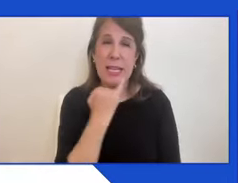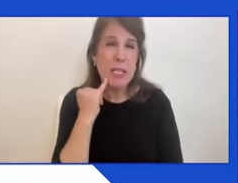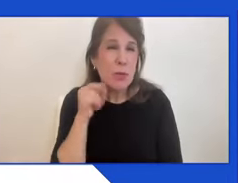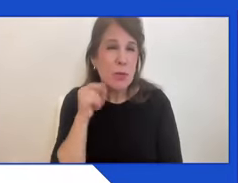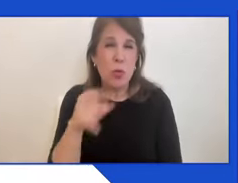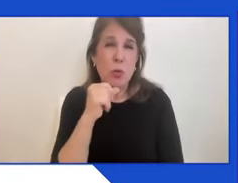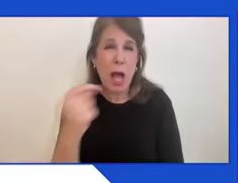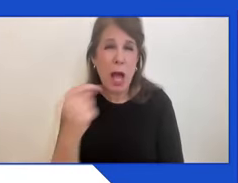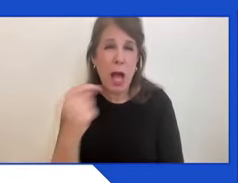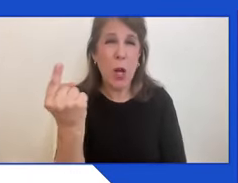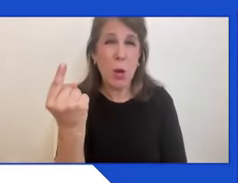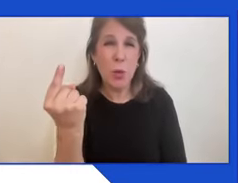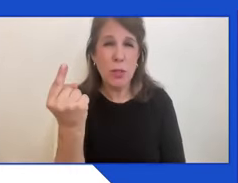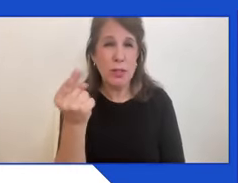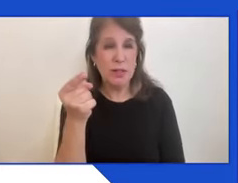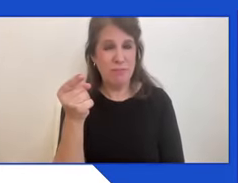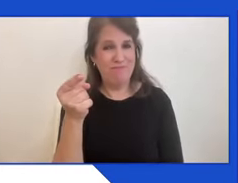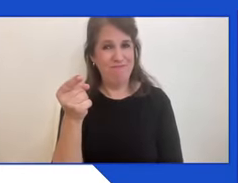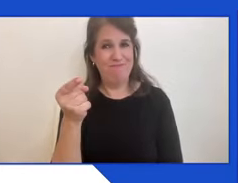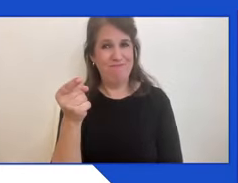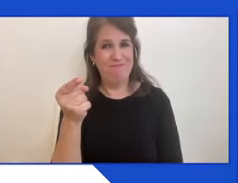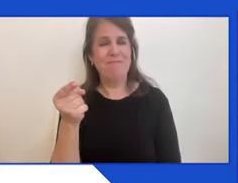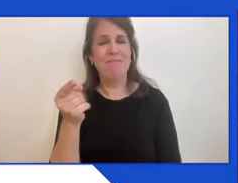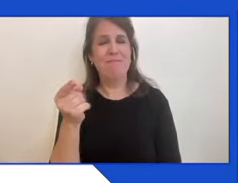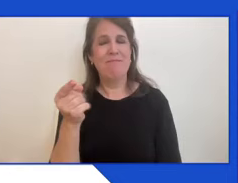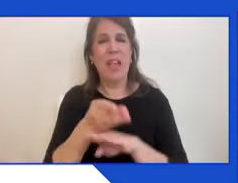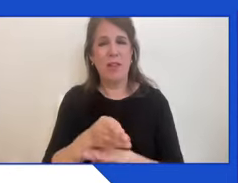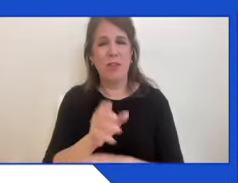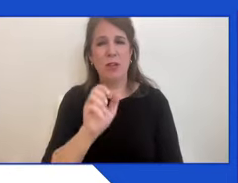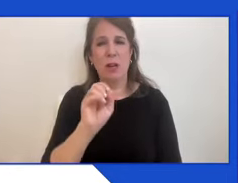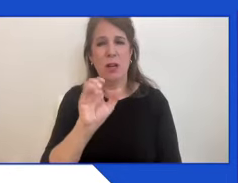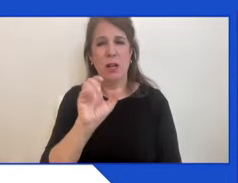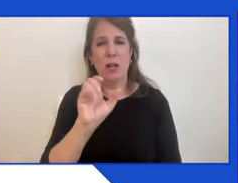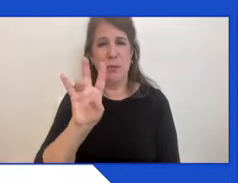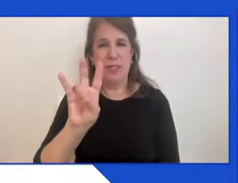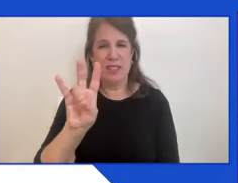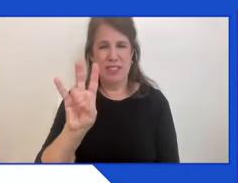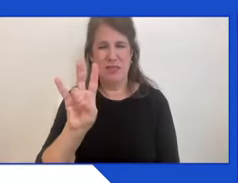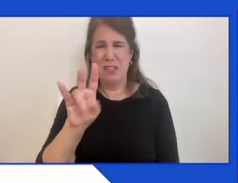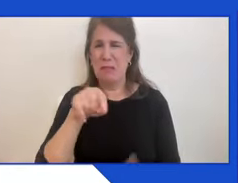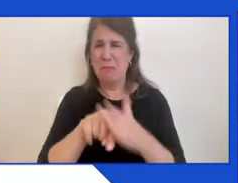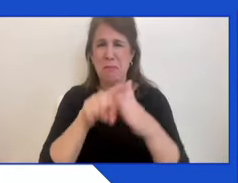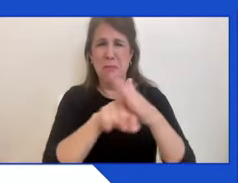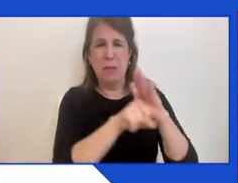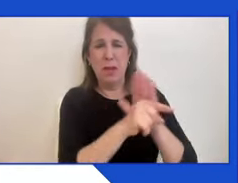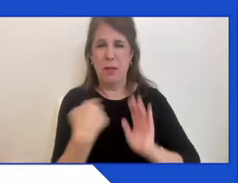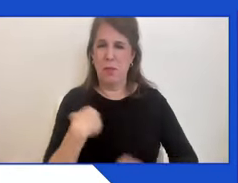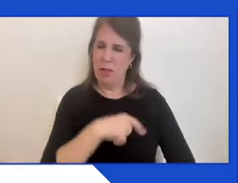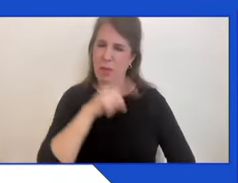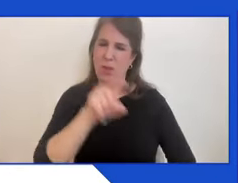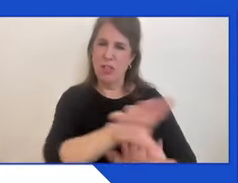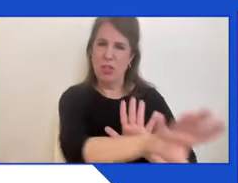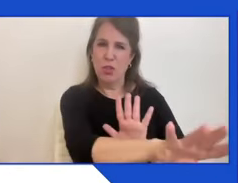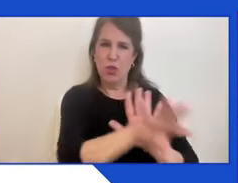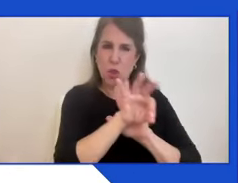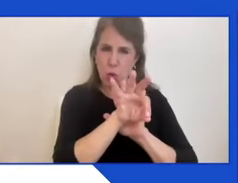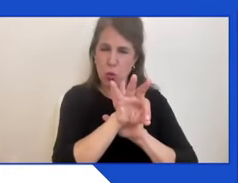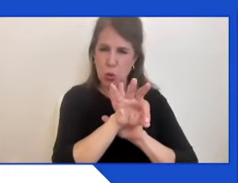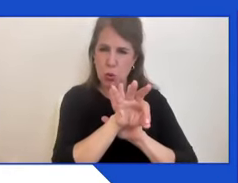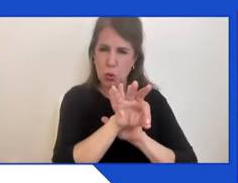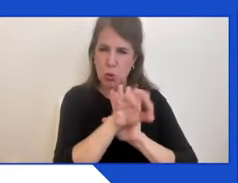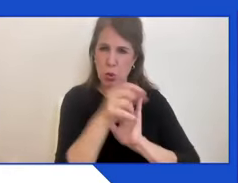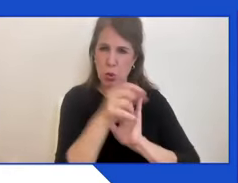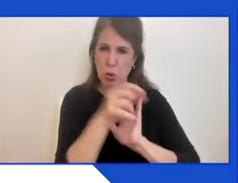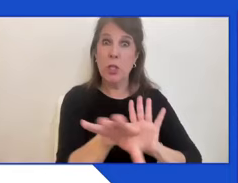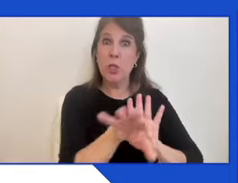alone. After the October 7th massacre, we must all make choices. We either choose to